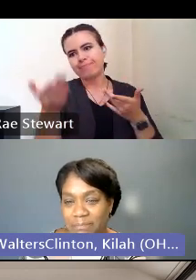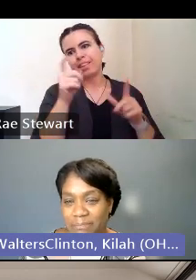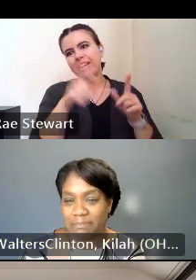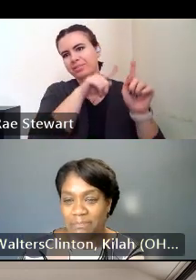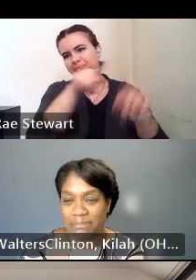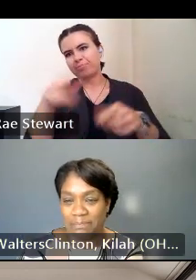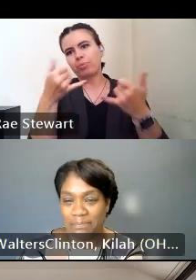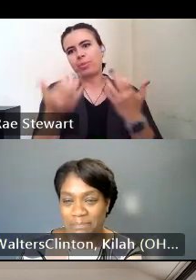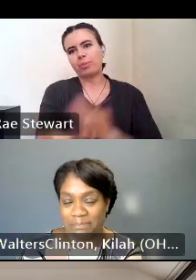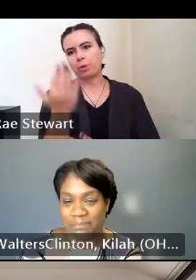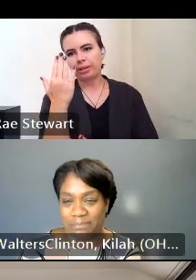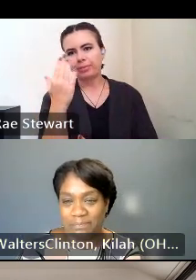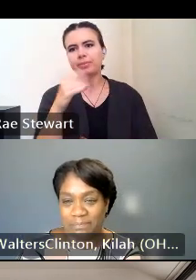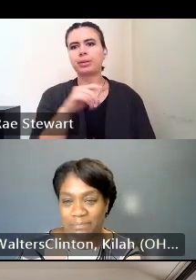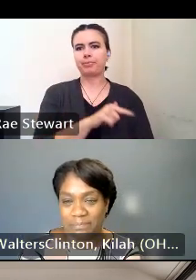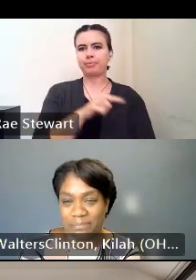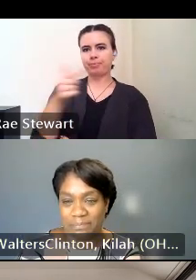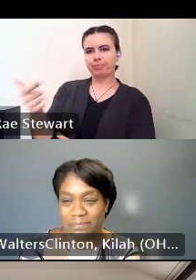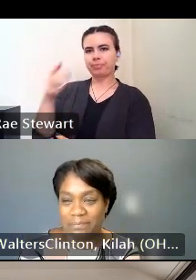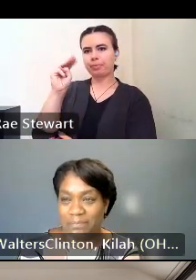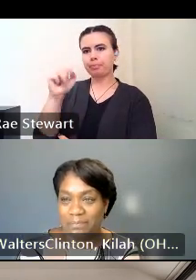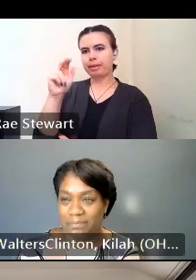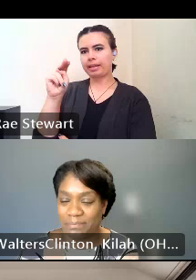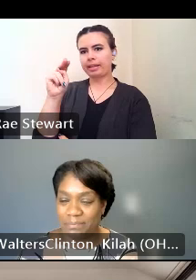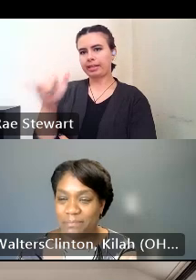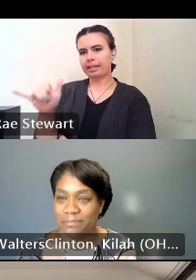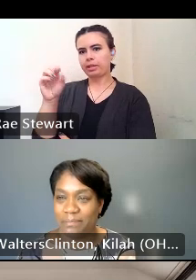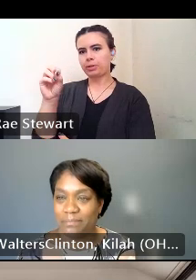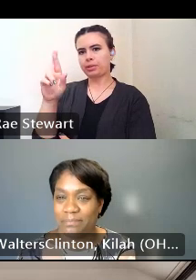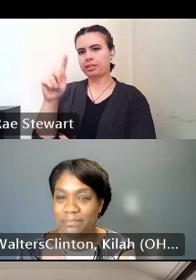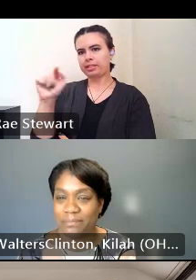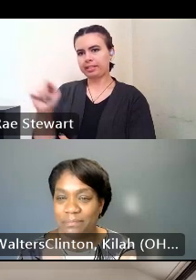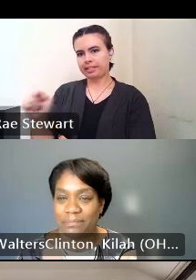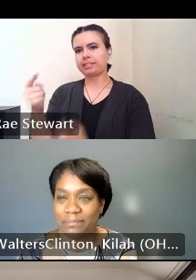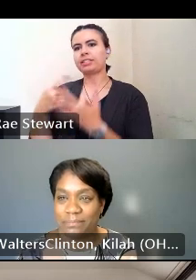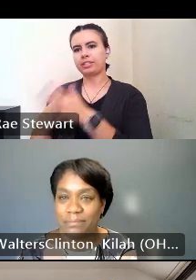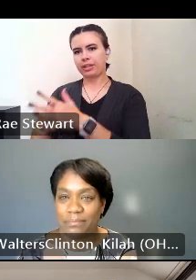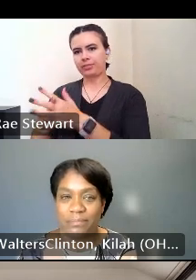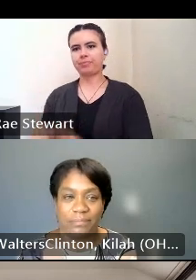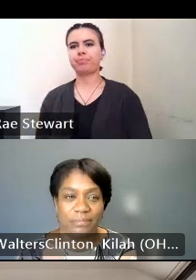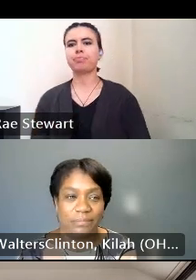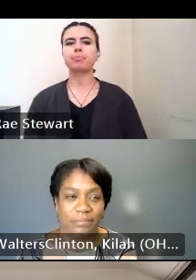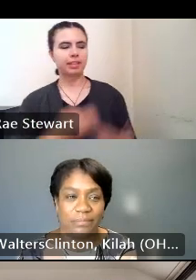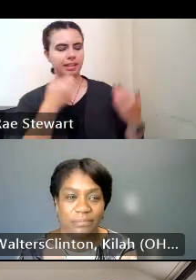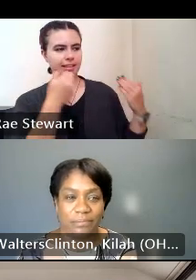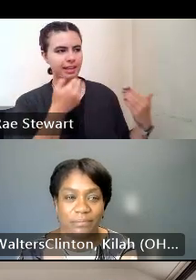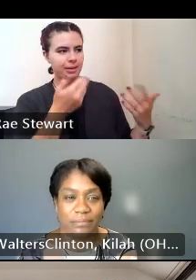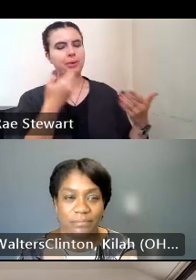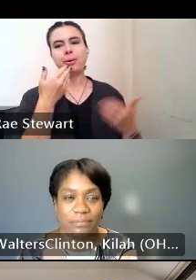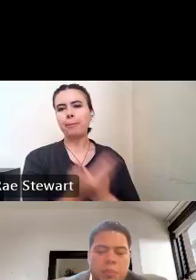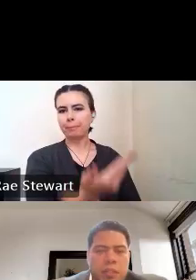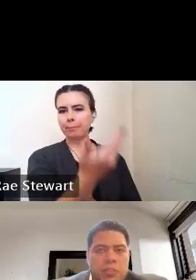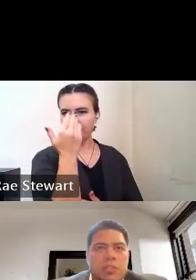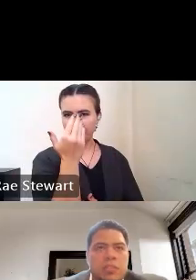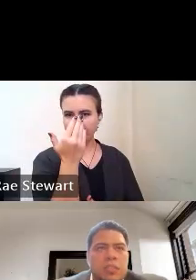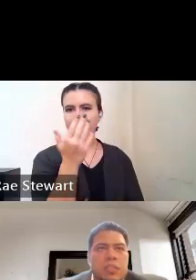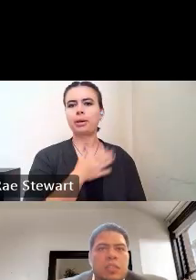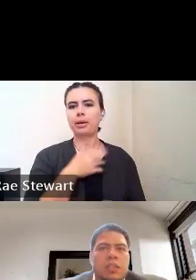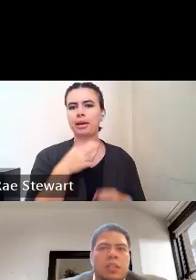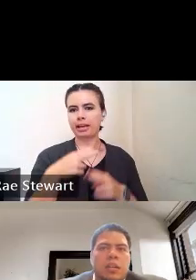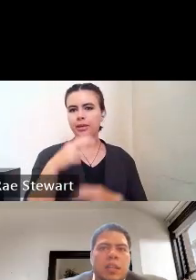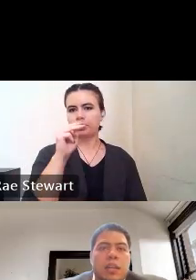started. Awesome. Well, good afternoon, everyone. My name is Manny, and it's a pleasure